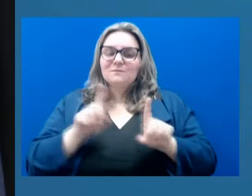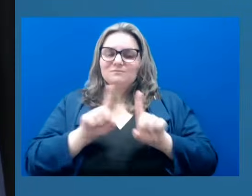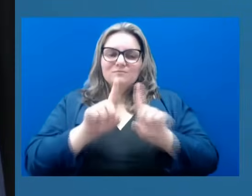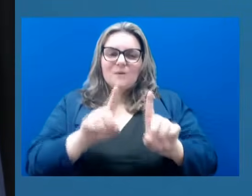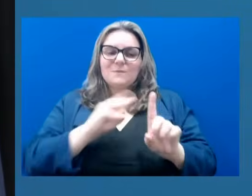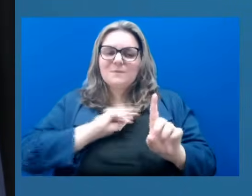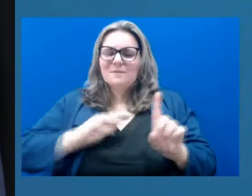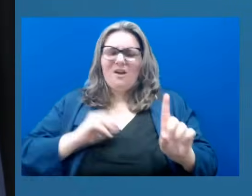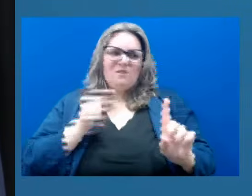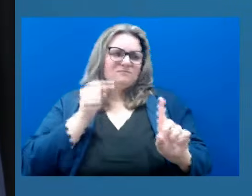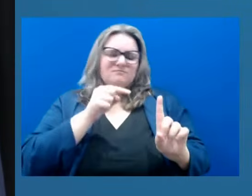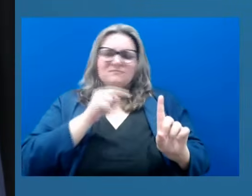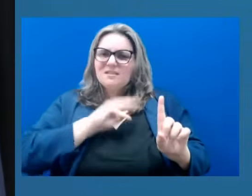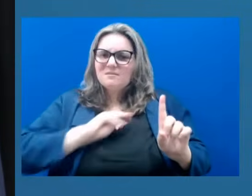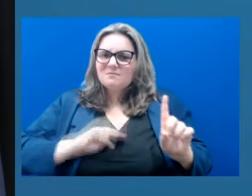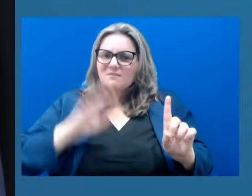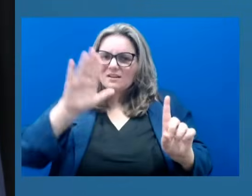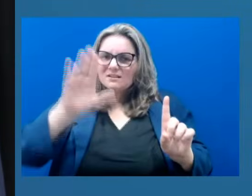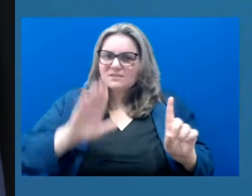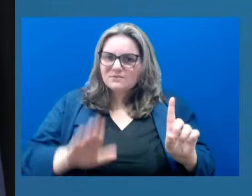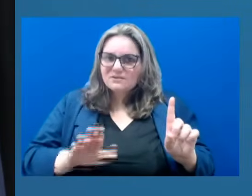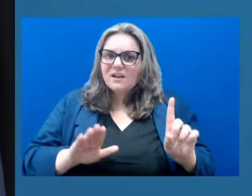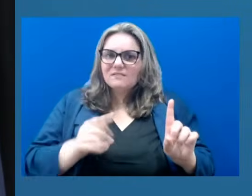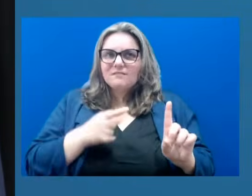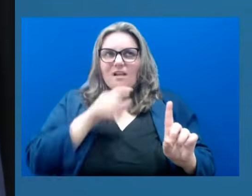way. I just love her.